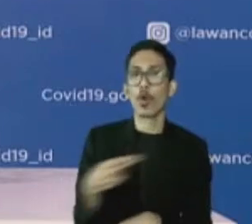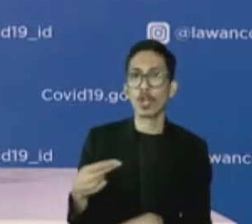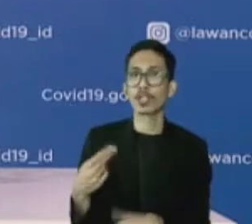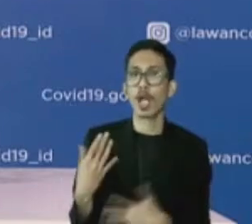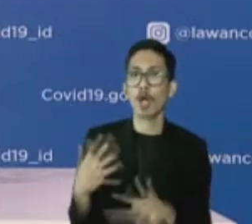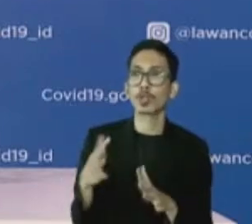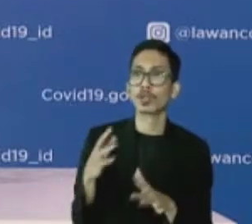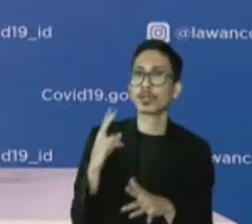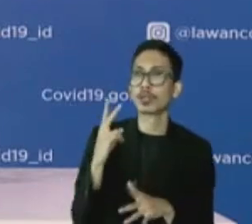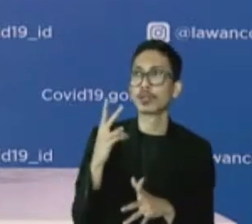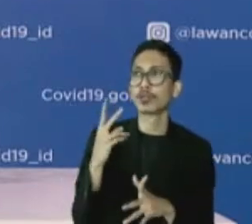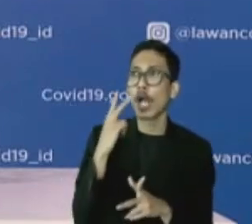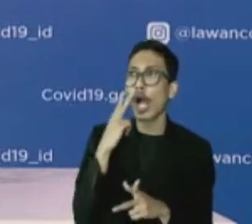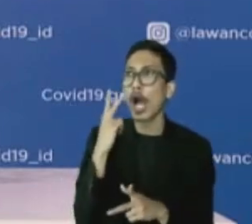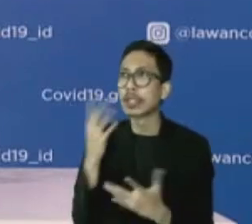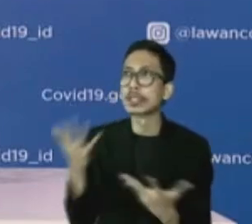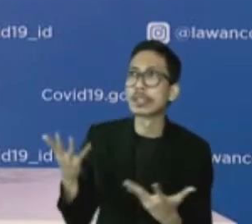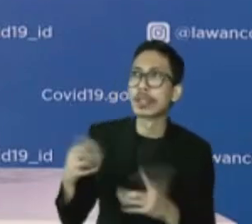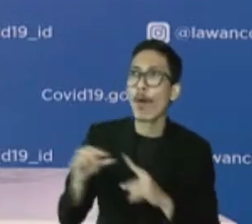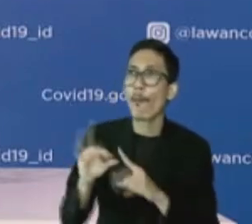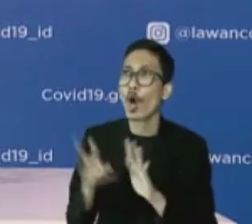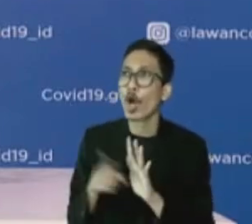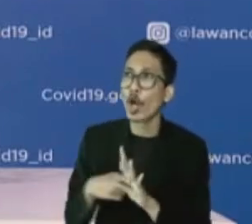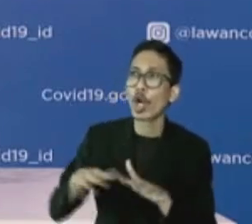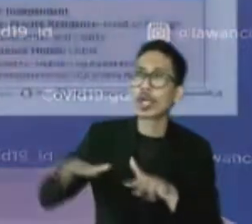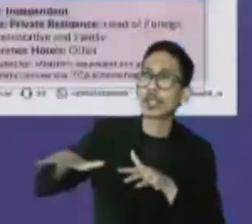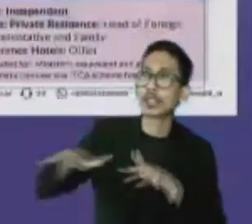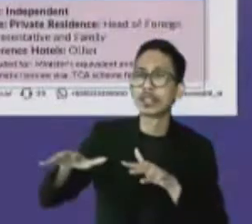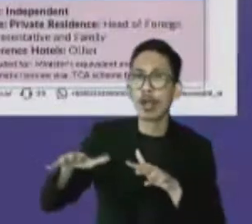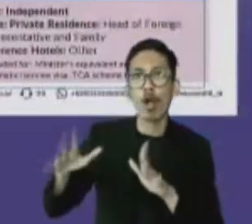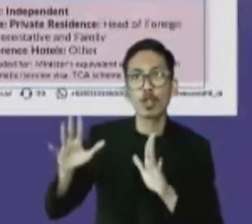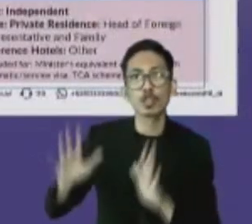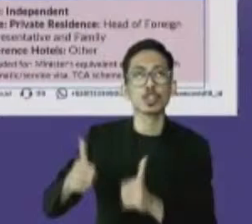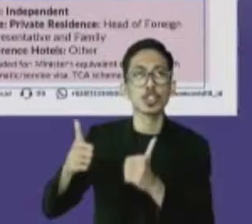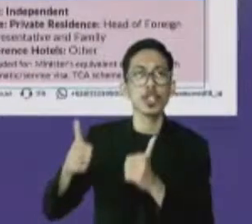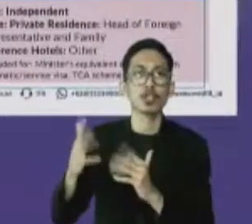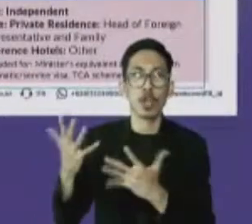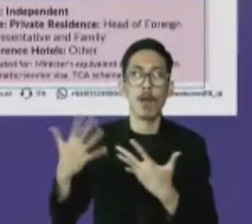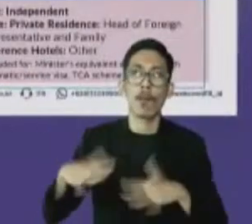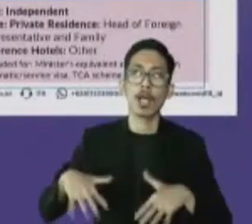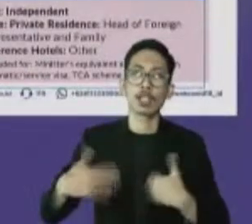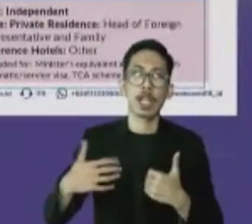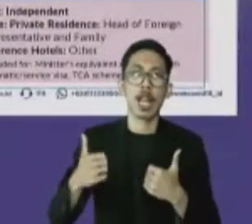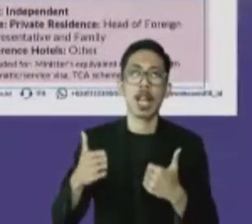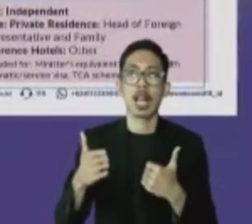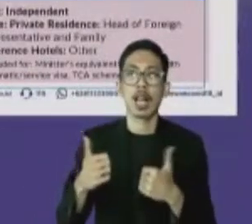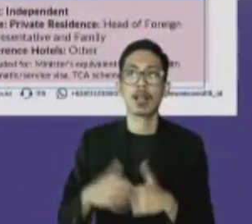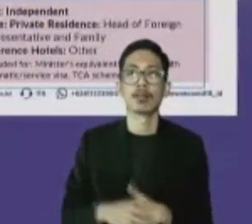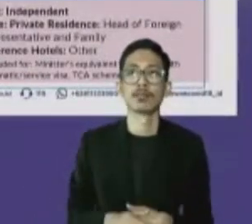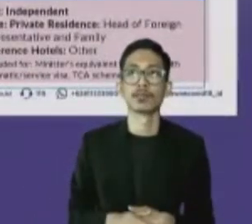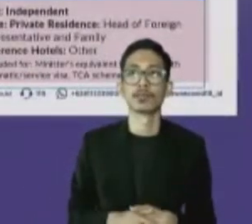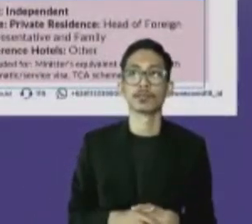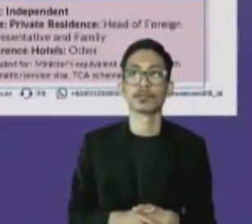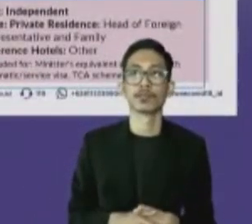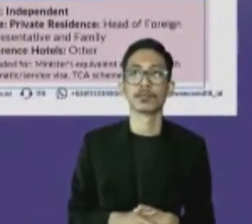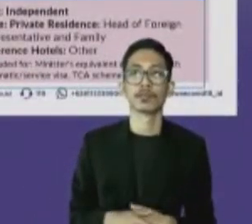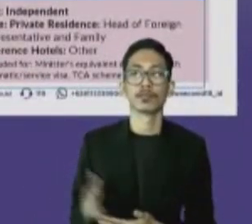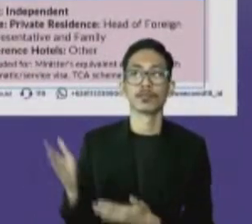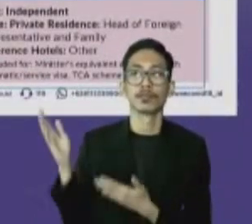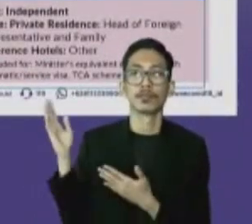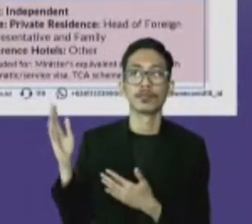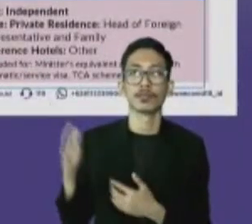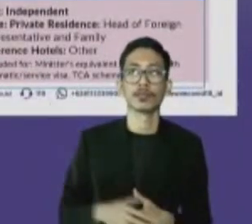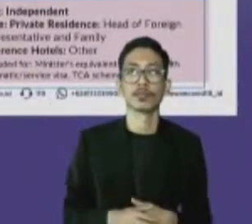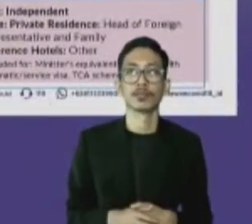quite successful in preventing a spike in cases. And as of 17 October, there was a total